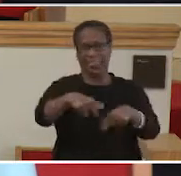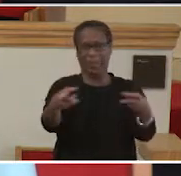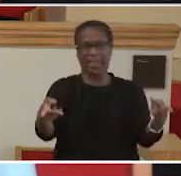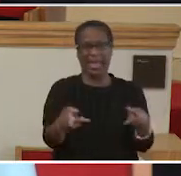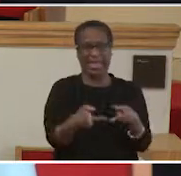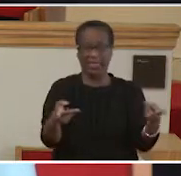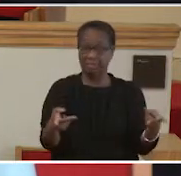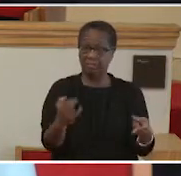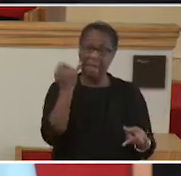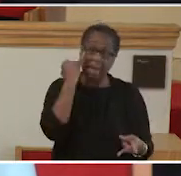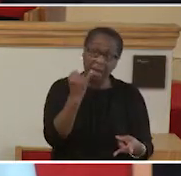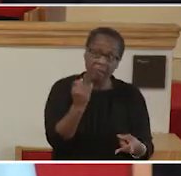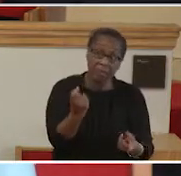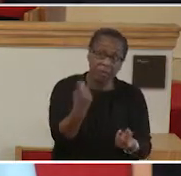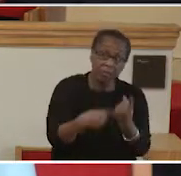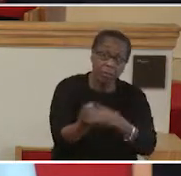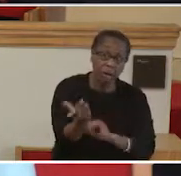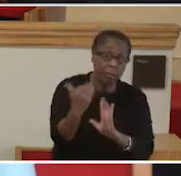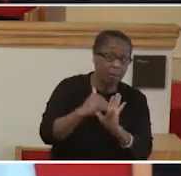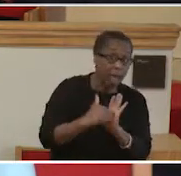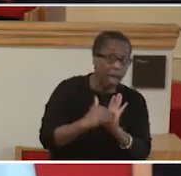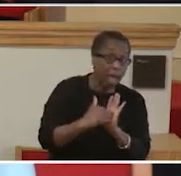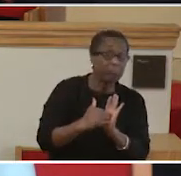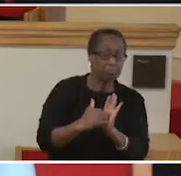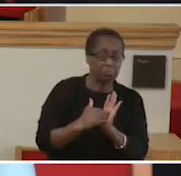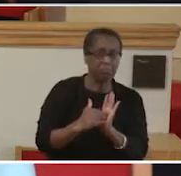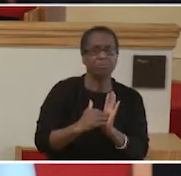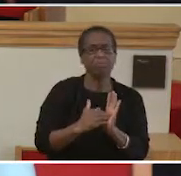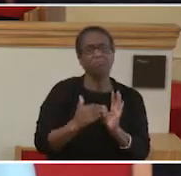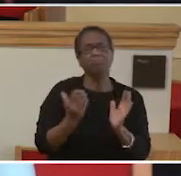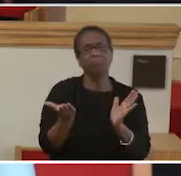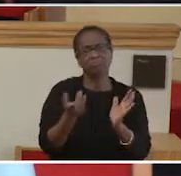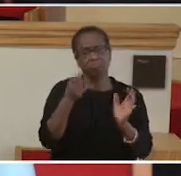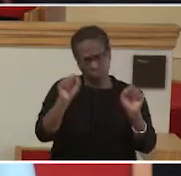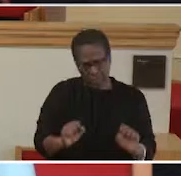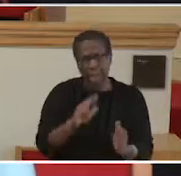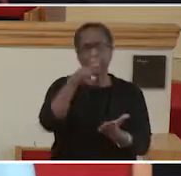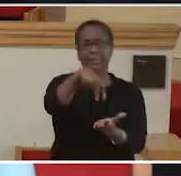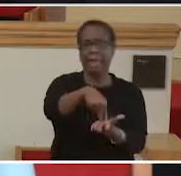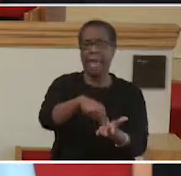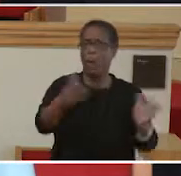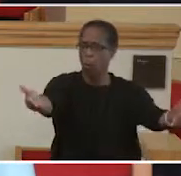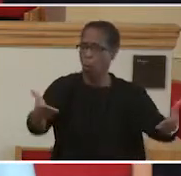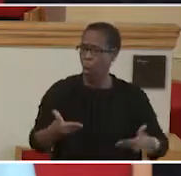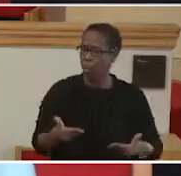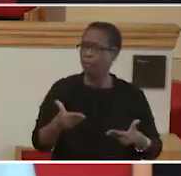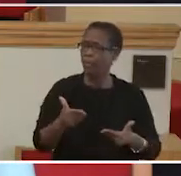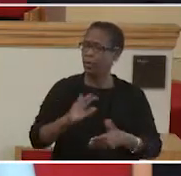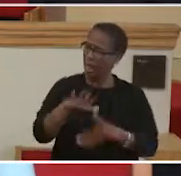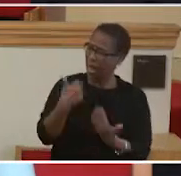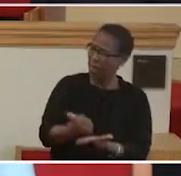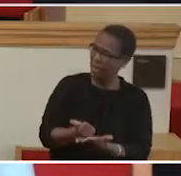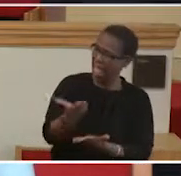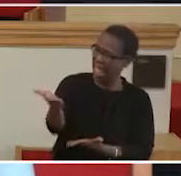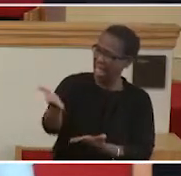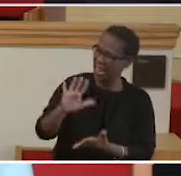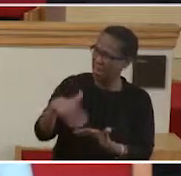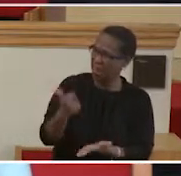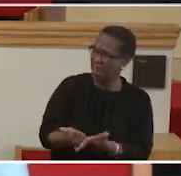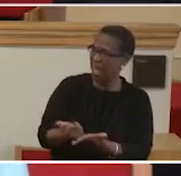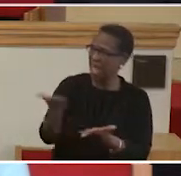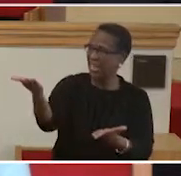If you're a returning guest, we ask that you would stand so that we would be able to welcome you. Amen. Amen.